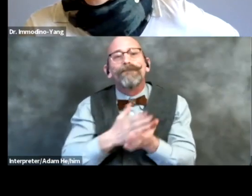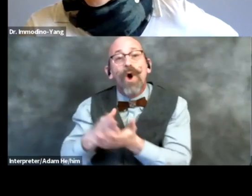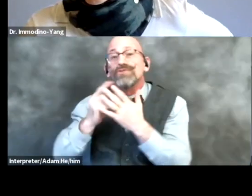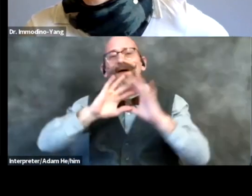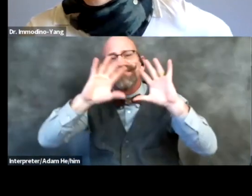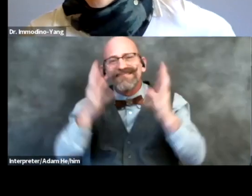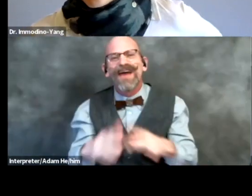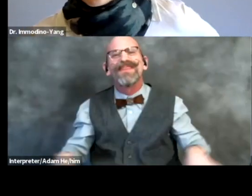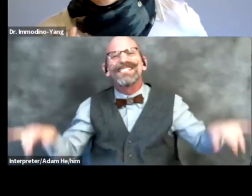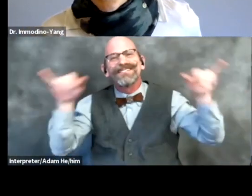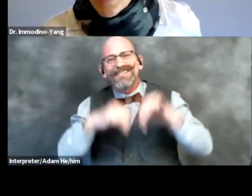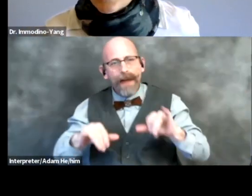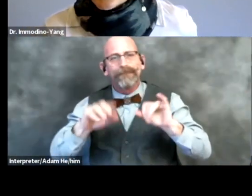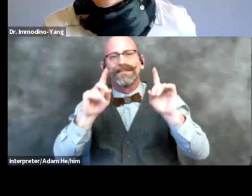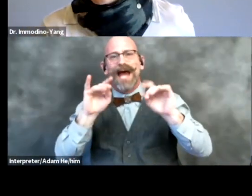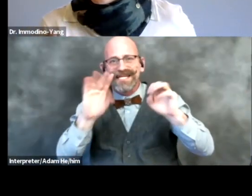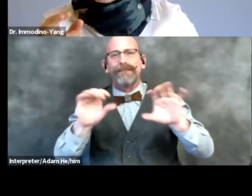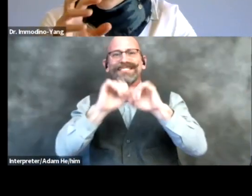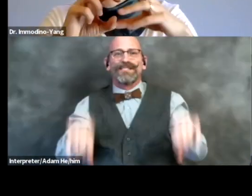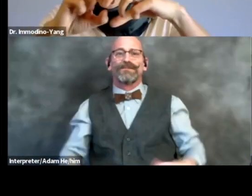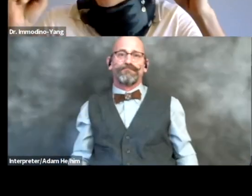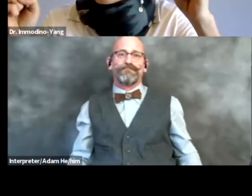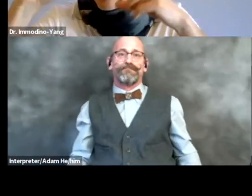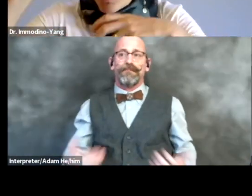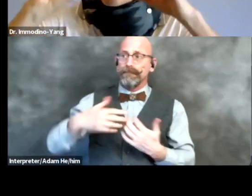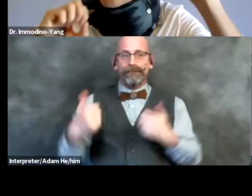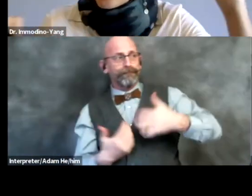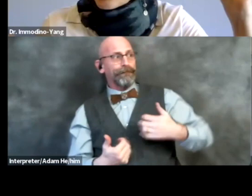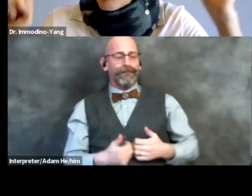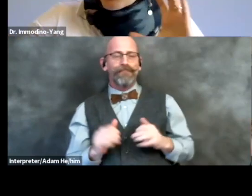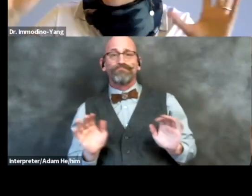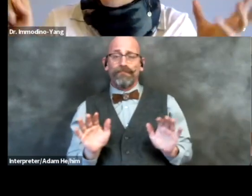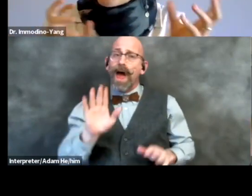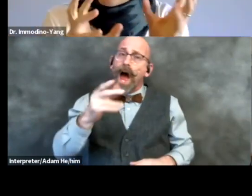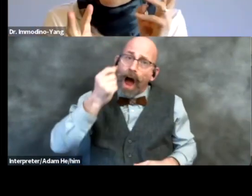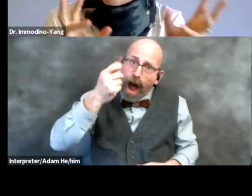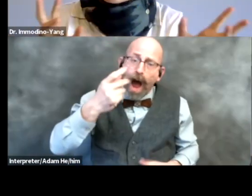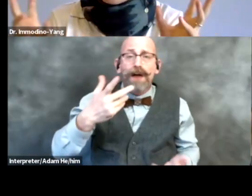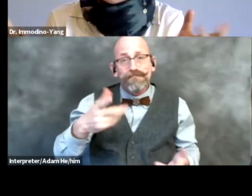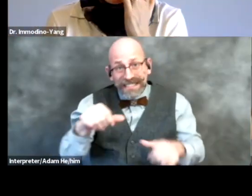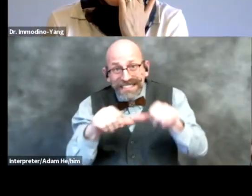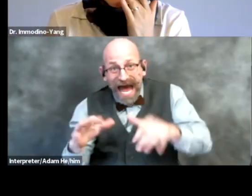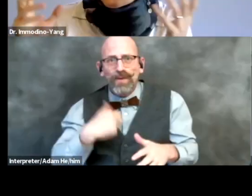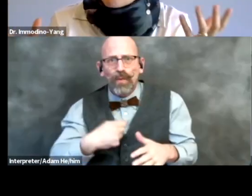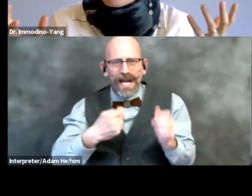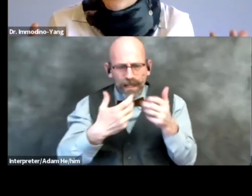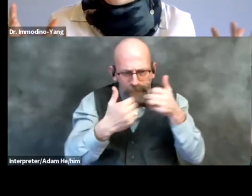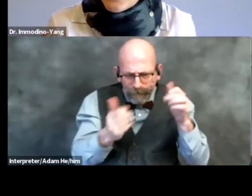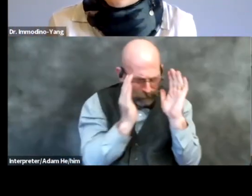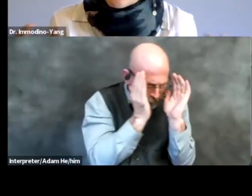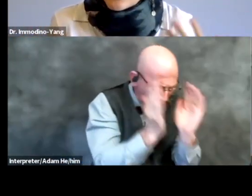them as distinct. Of course, as scientists, we carve them into distinct things and we look at them independently, and